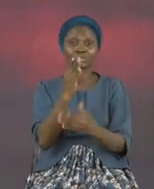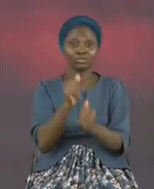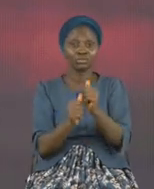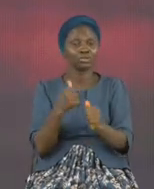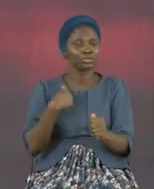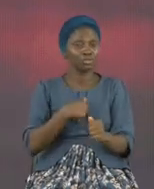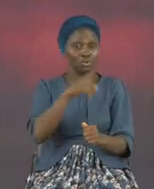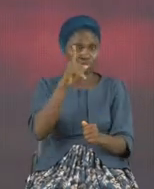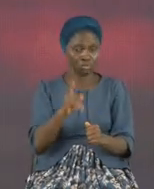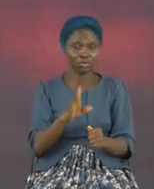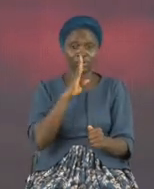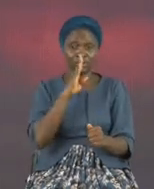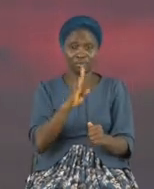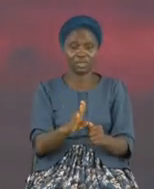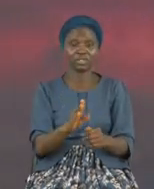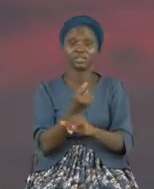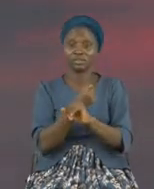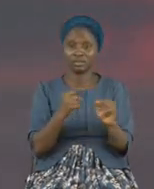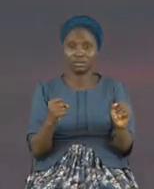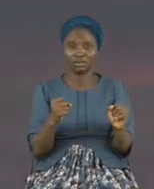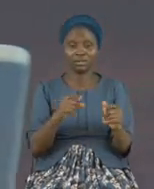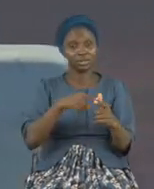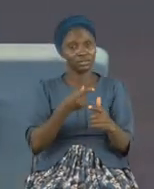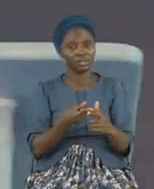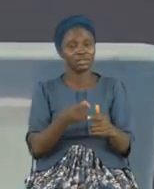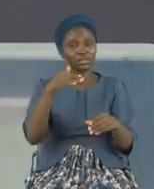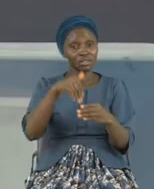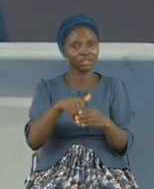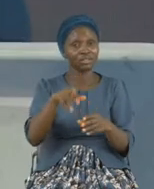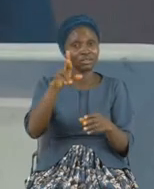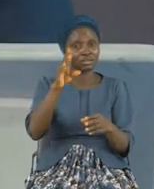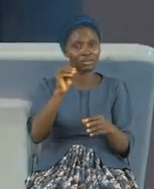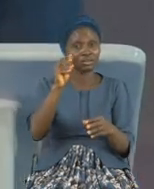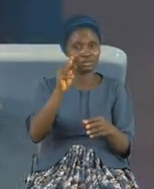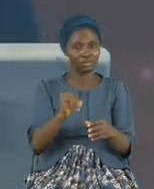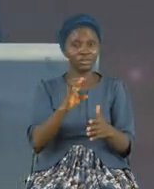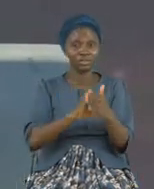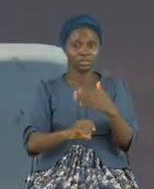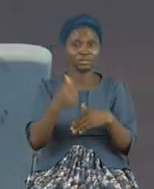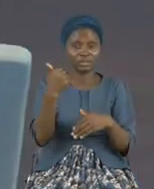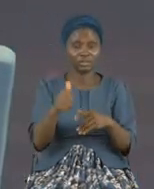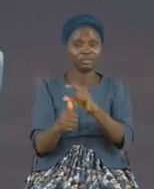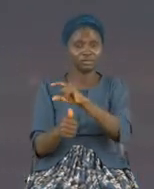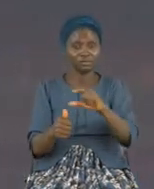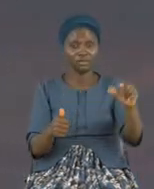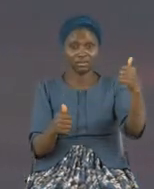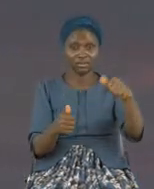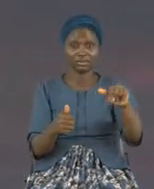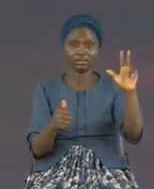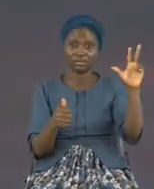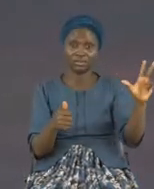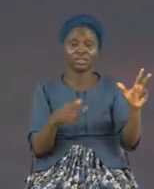be saved. And then in Romans chapter 10, we're reading from verse 13. It says, for